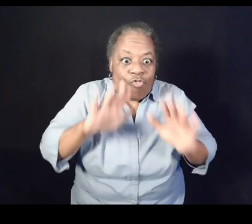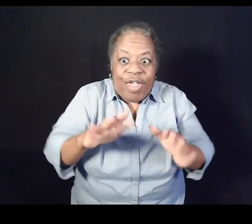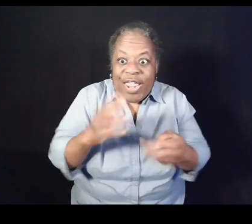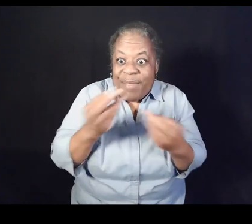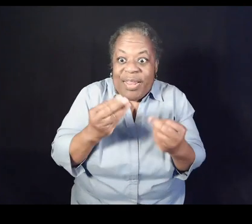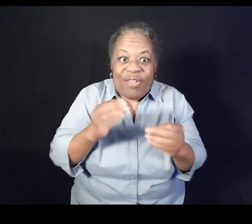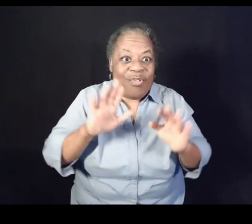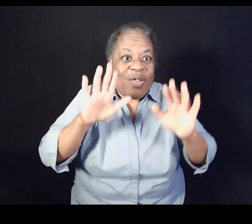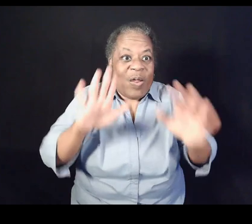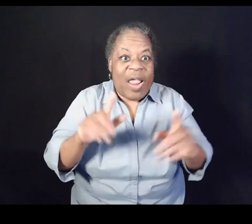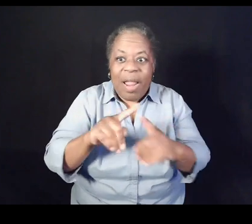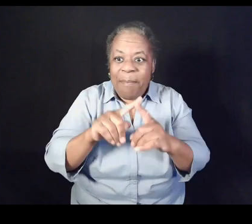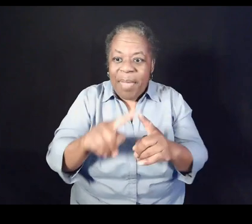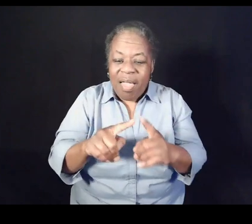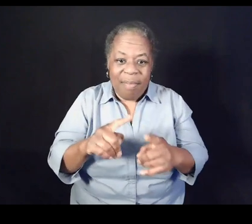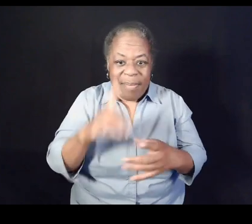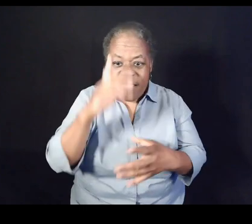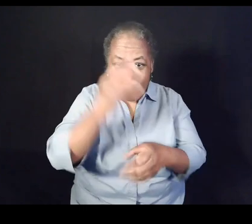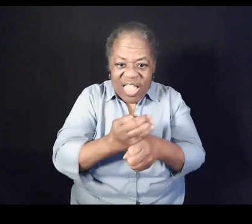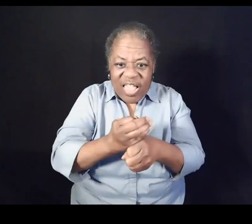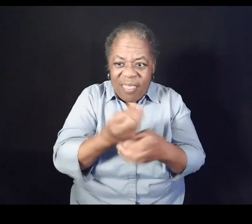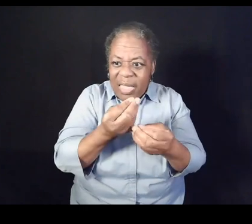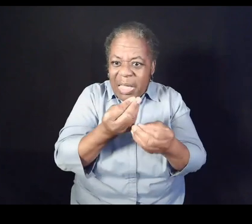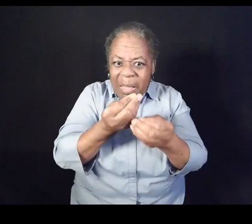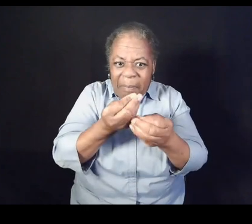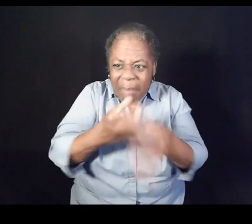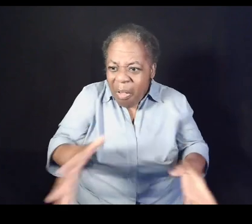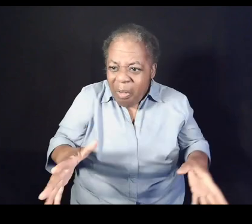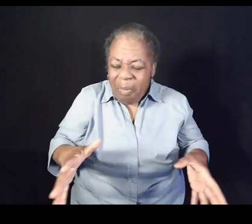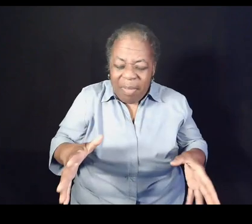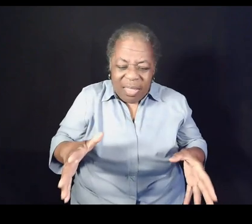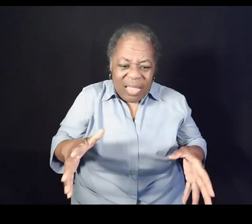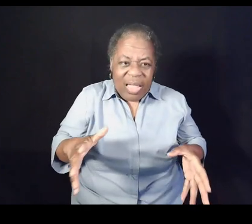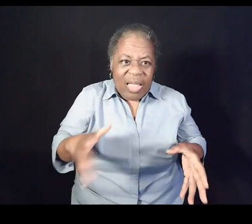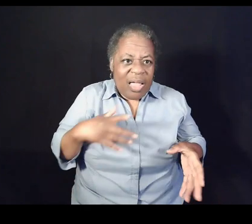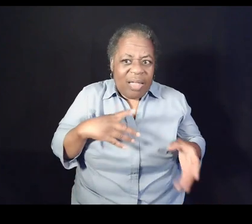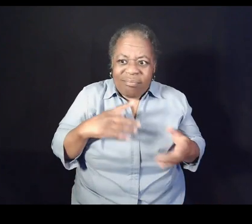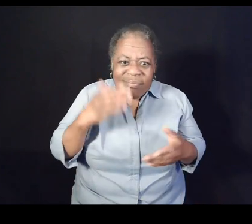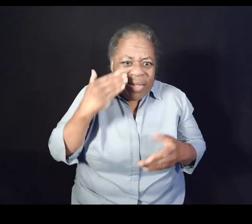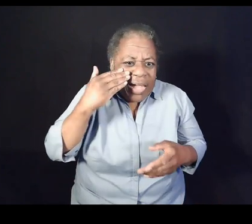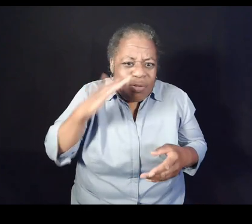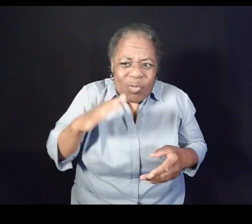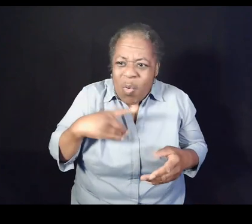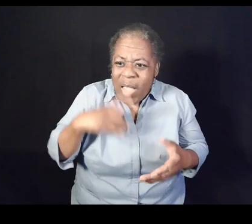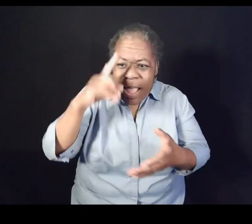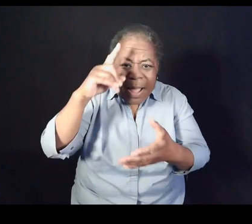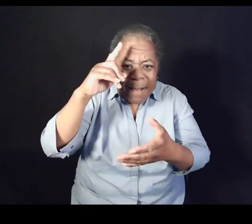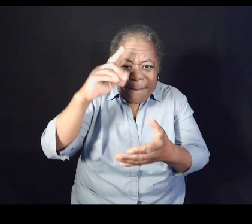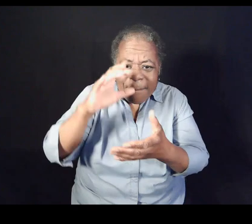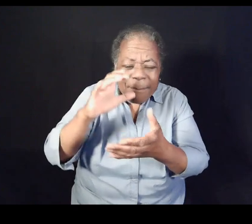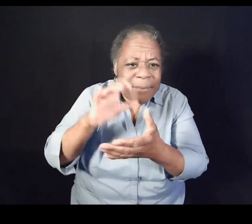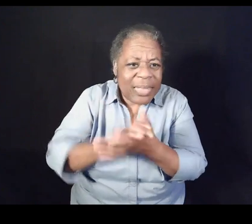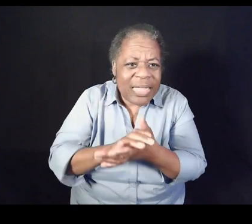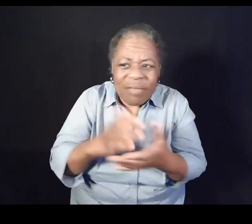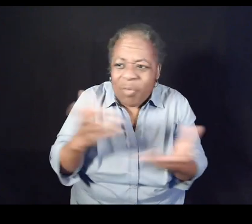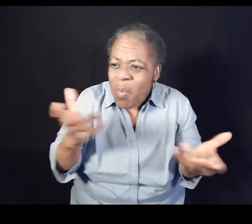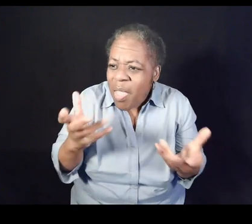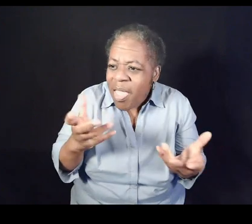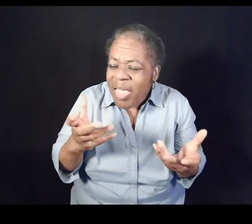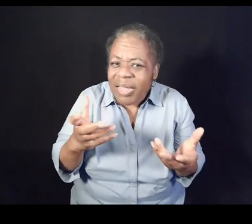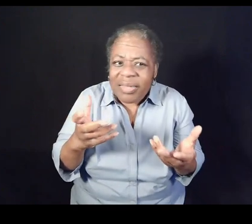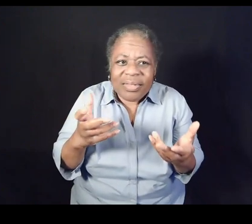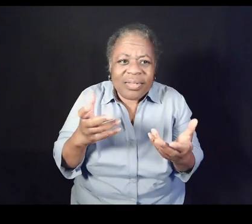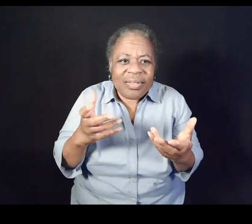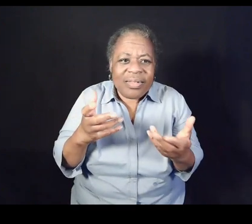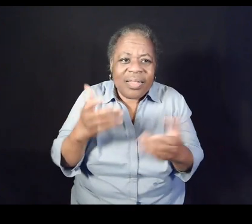bottom dropped out of my faith, and suddenly I wasn't sure what or if I believed anymore. God